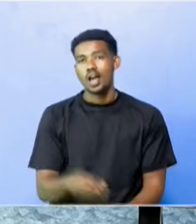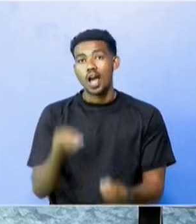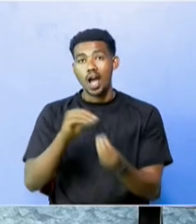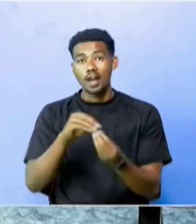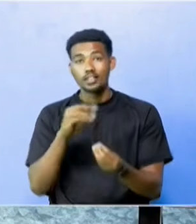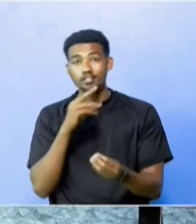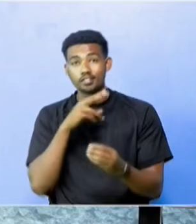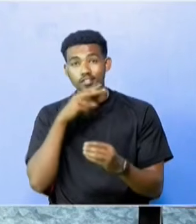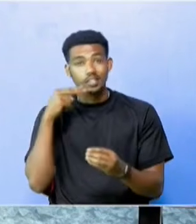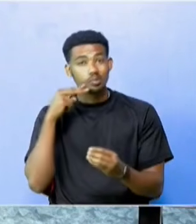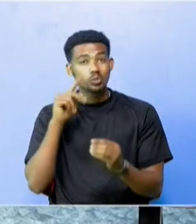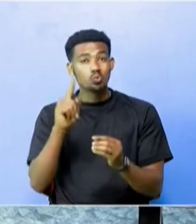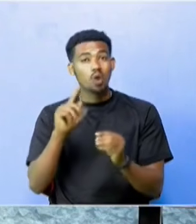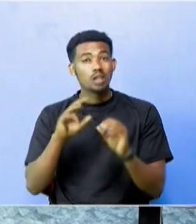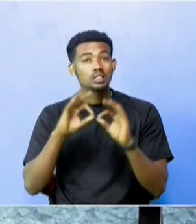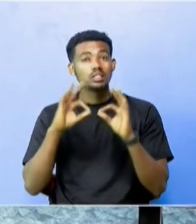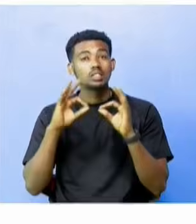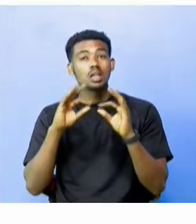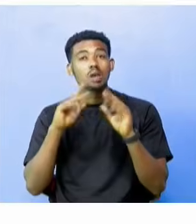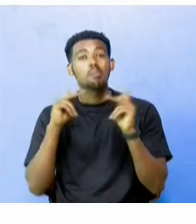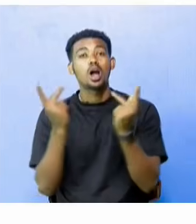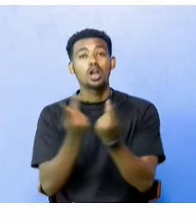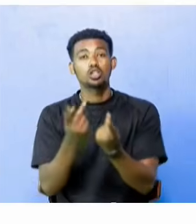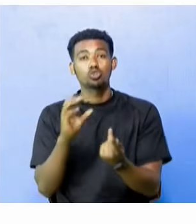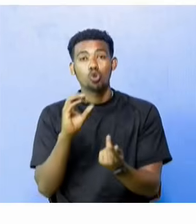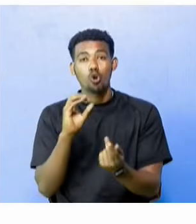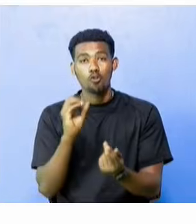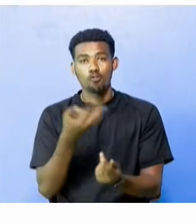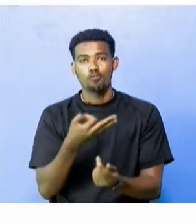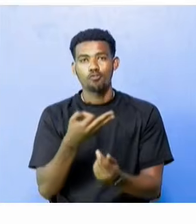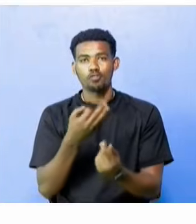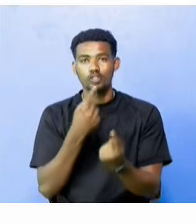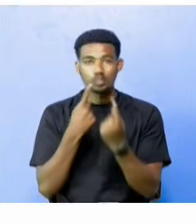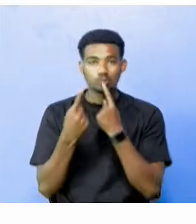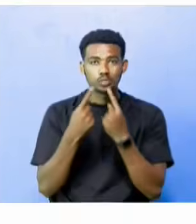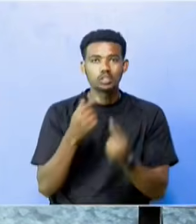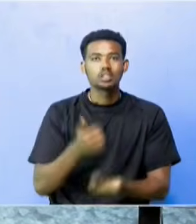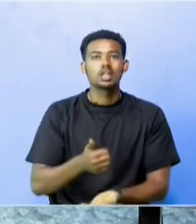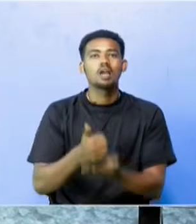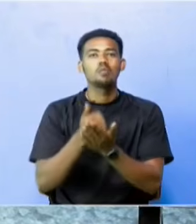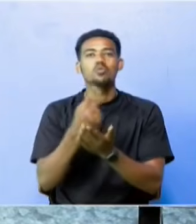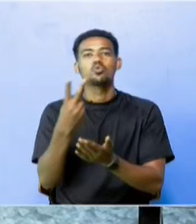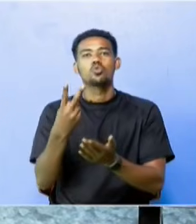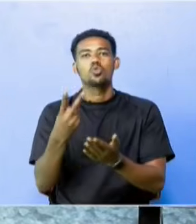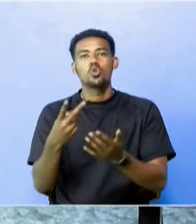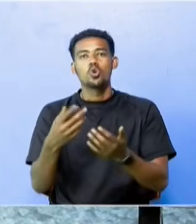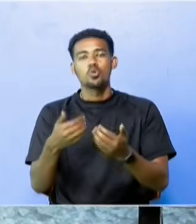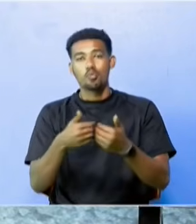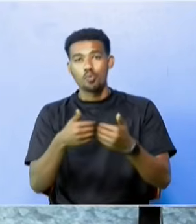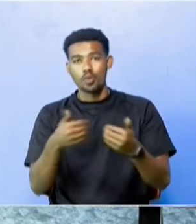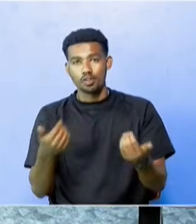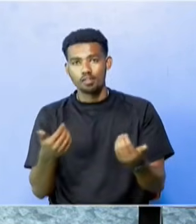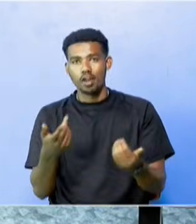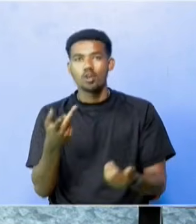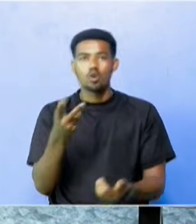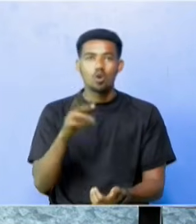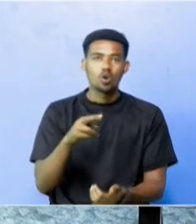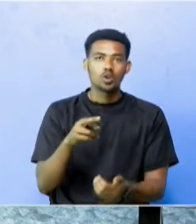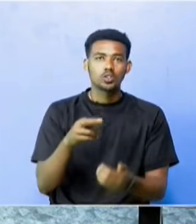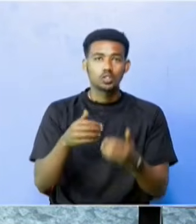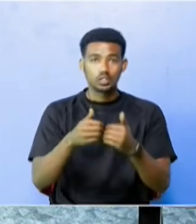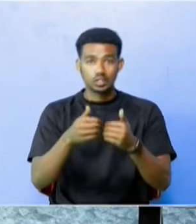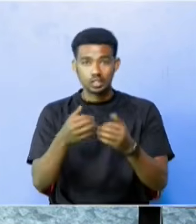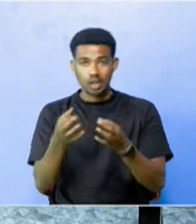one of the parts of speech, but they help us to modify, all right, or to